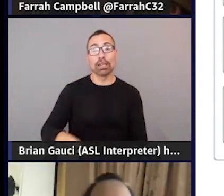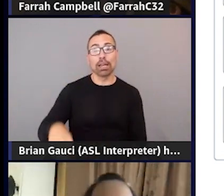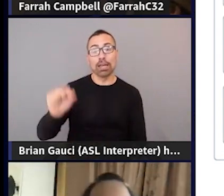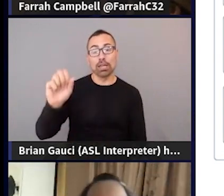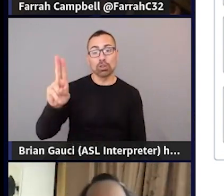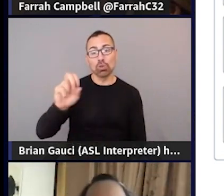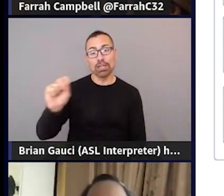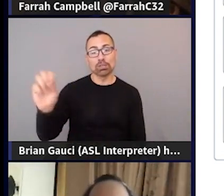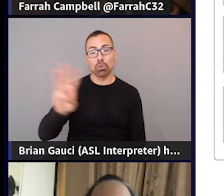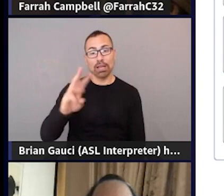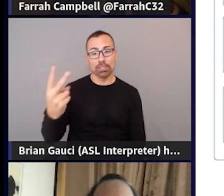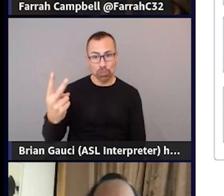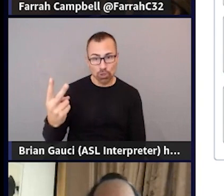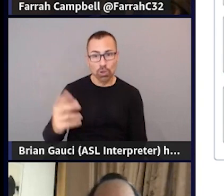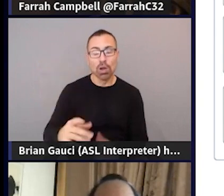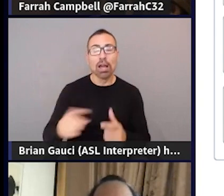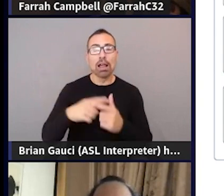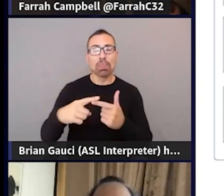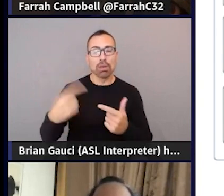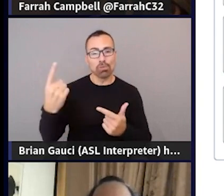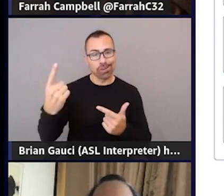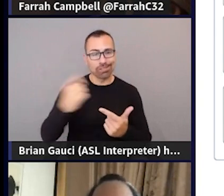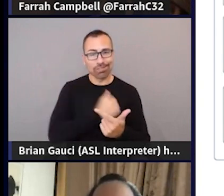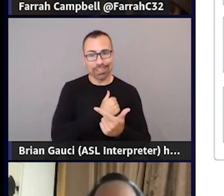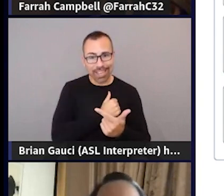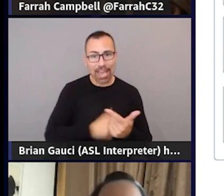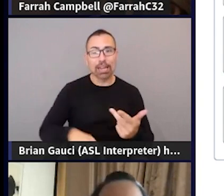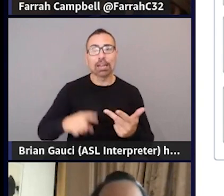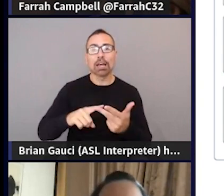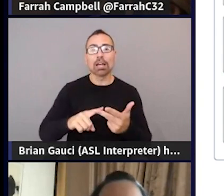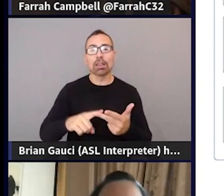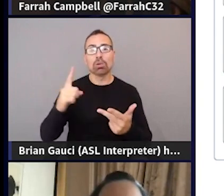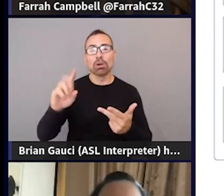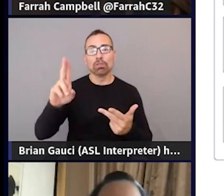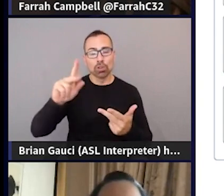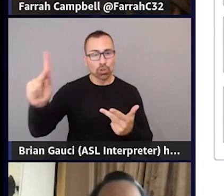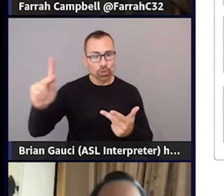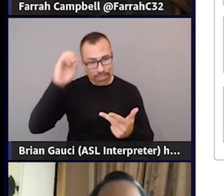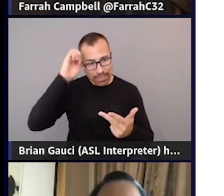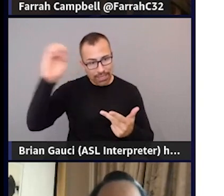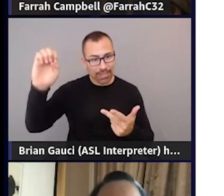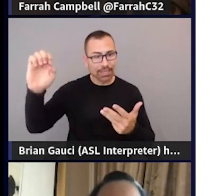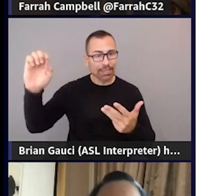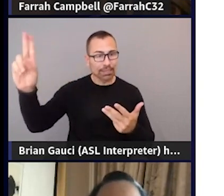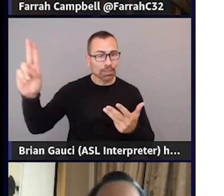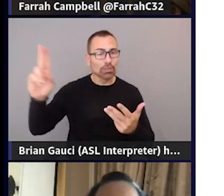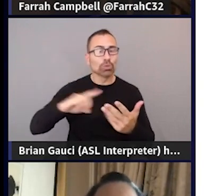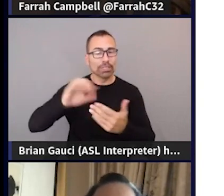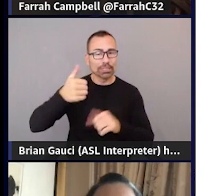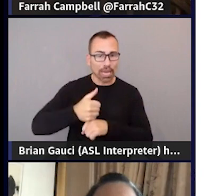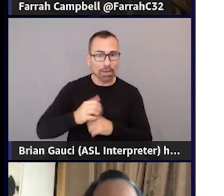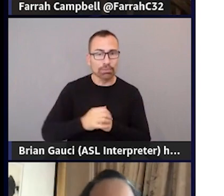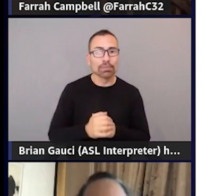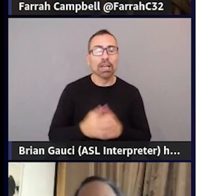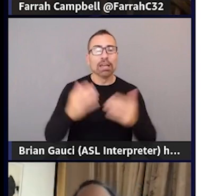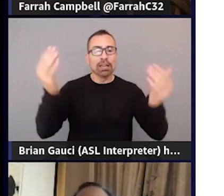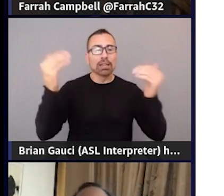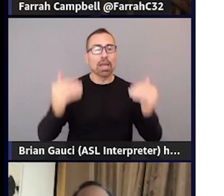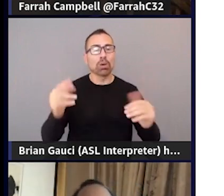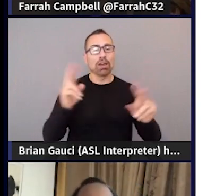in Canada and then UK, etc. And so then we added monitoring in place, and let's see if I could switch to slide